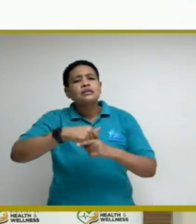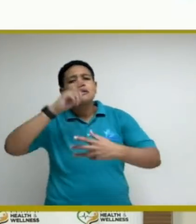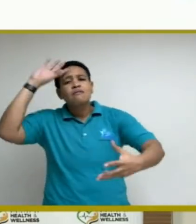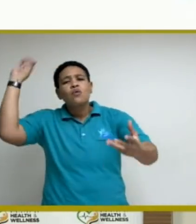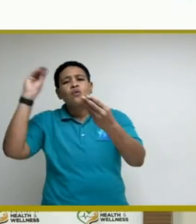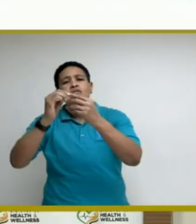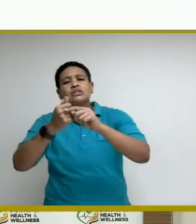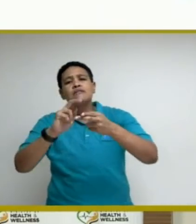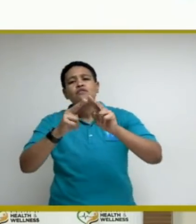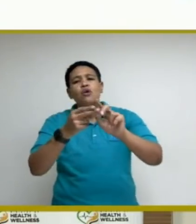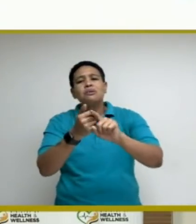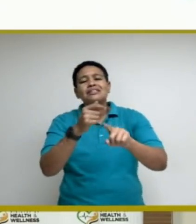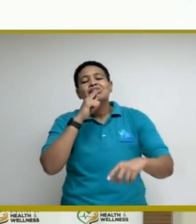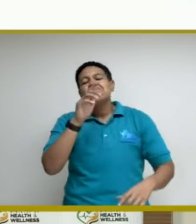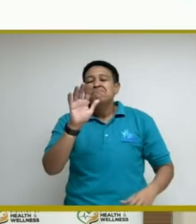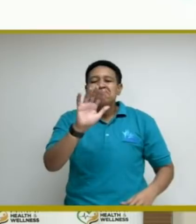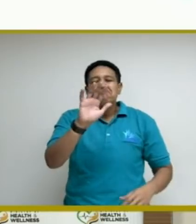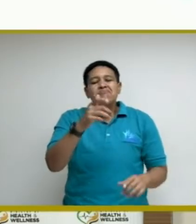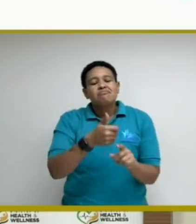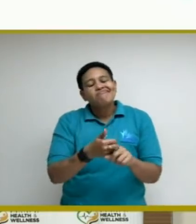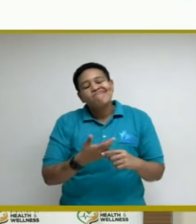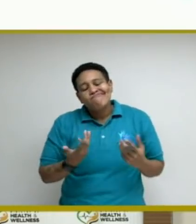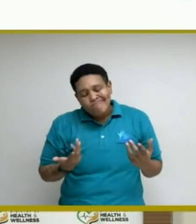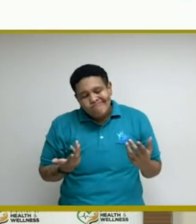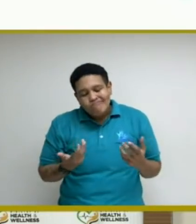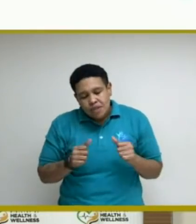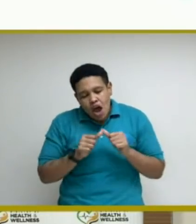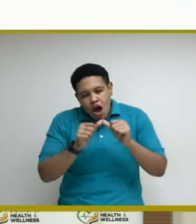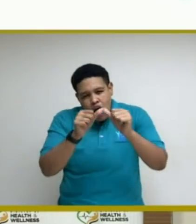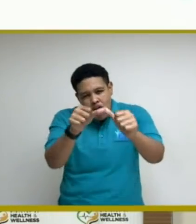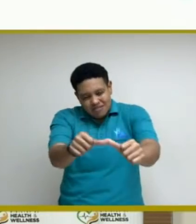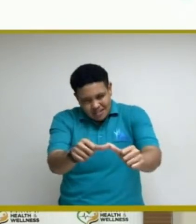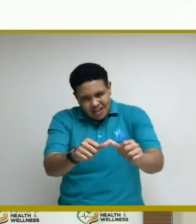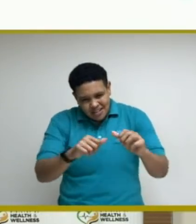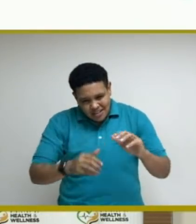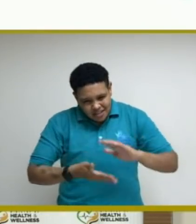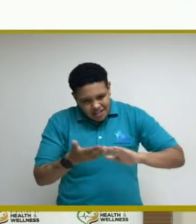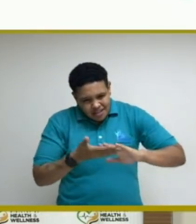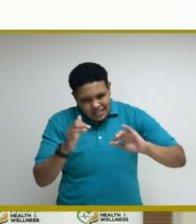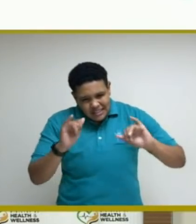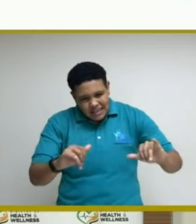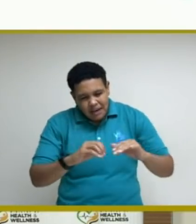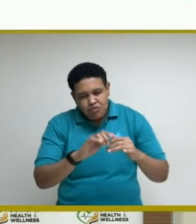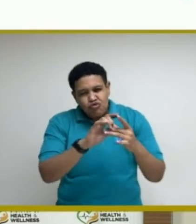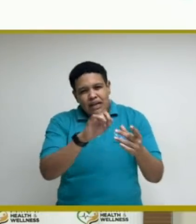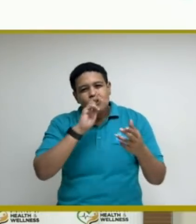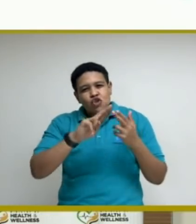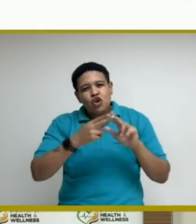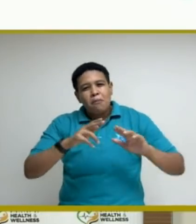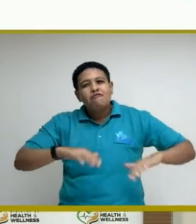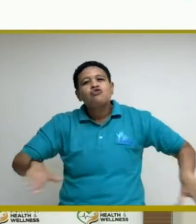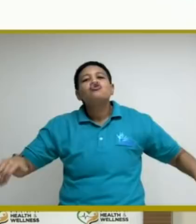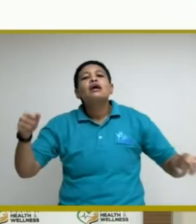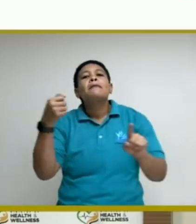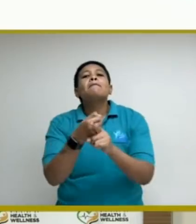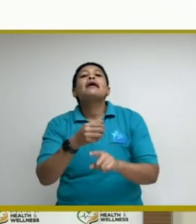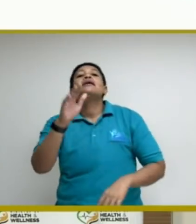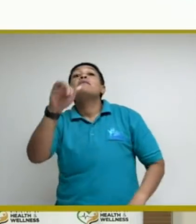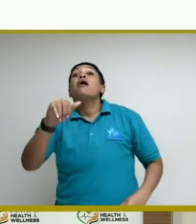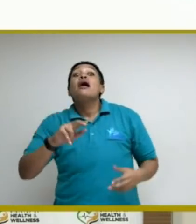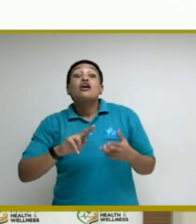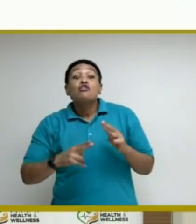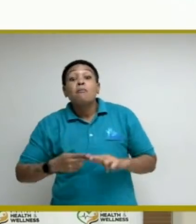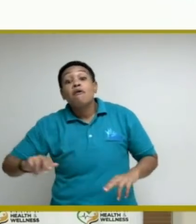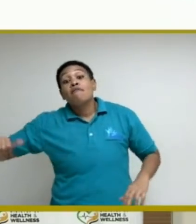overall numbers is pretty much constant in terms of the number of children being affected versus the number of